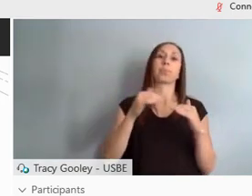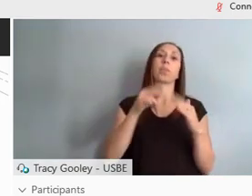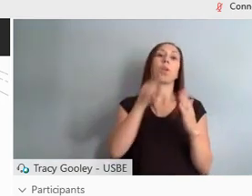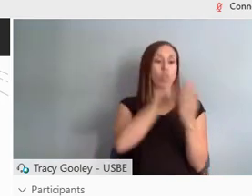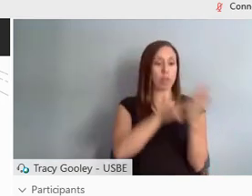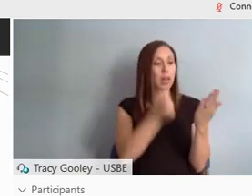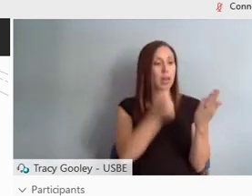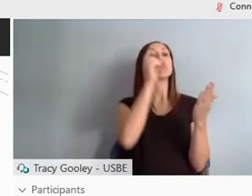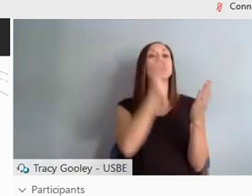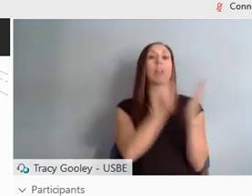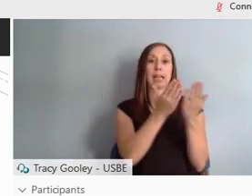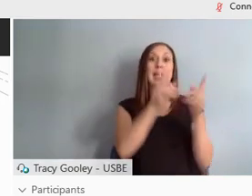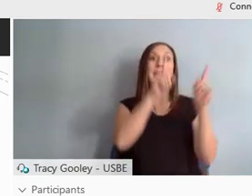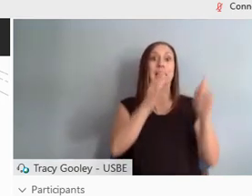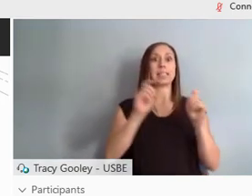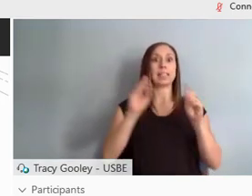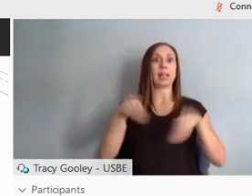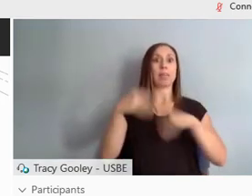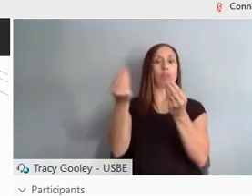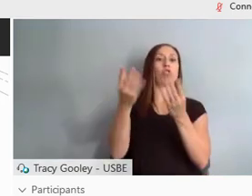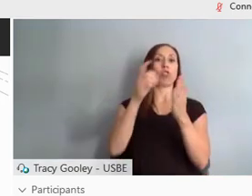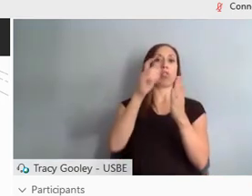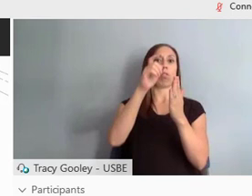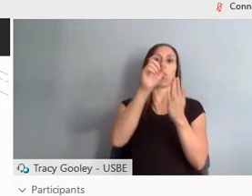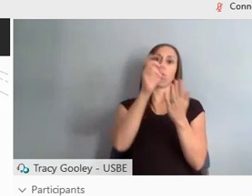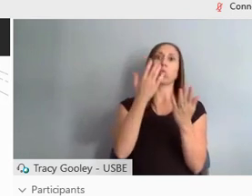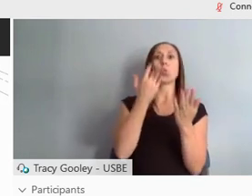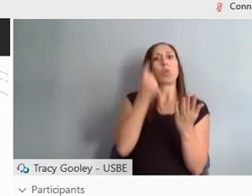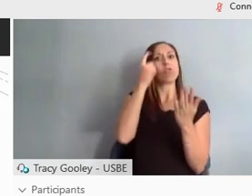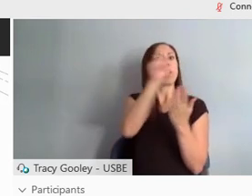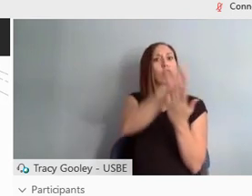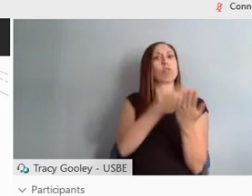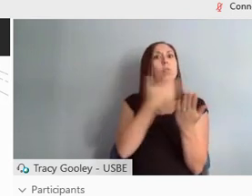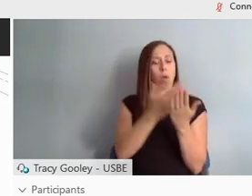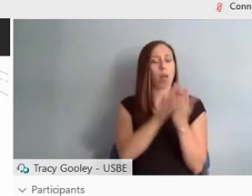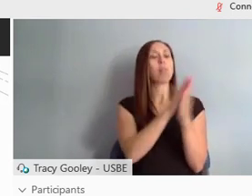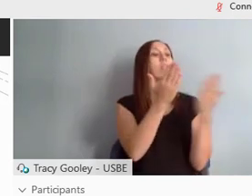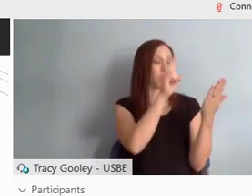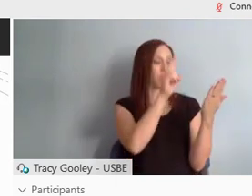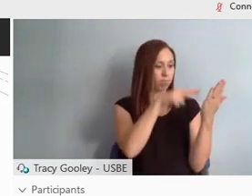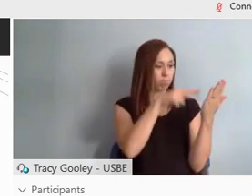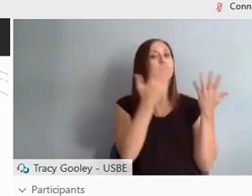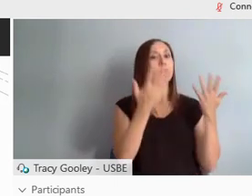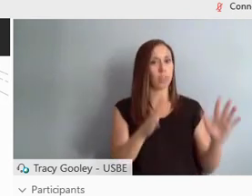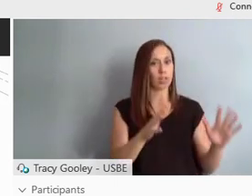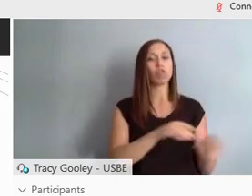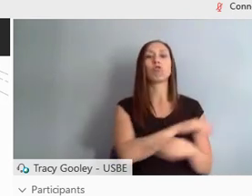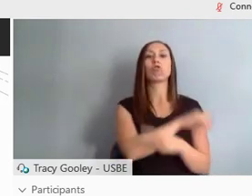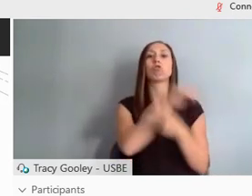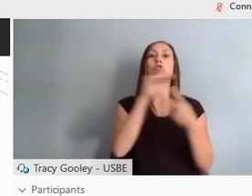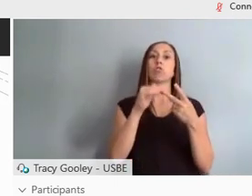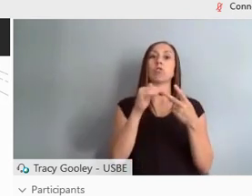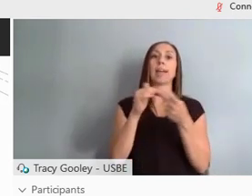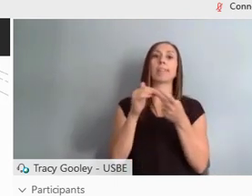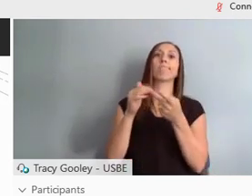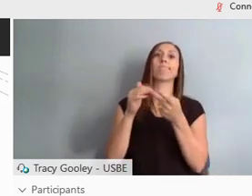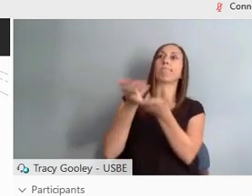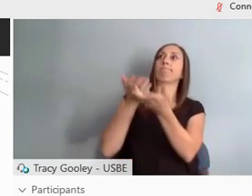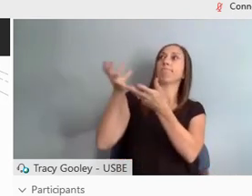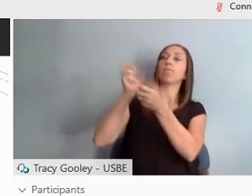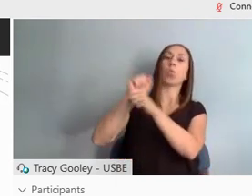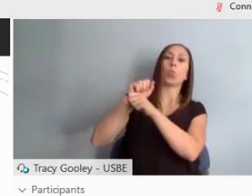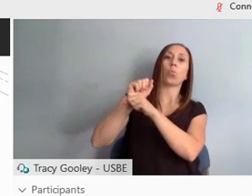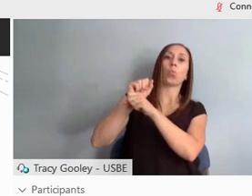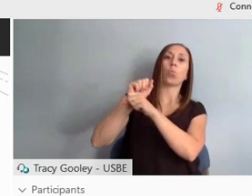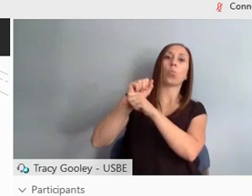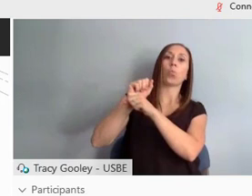test administration manual so you know the script that the test administrator will say. And then also making sure you work with your school administrators and